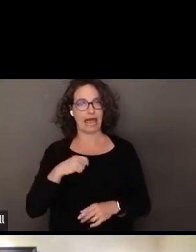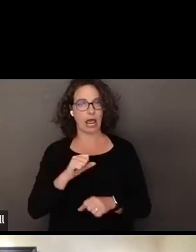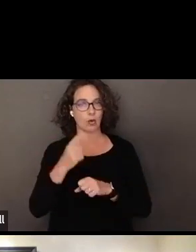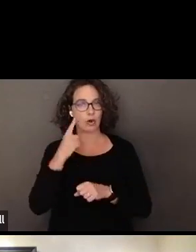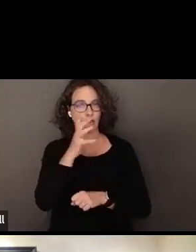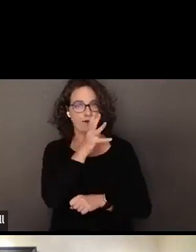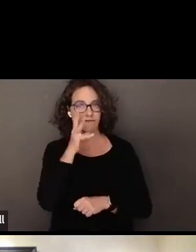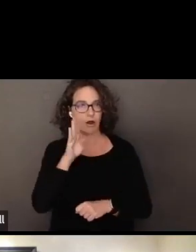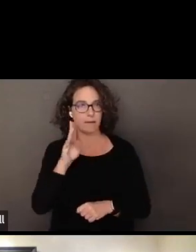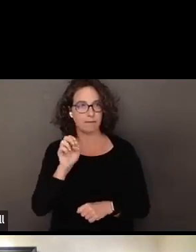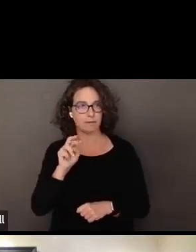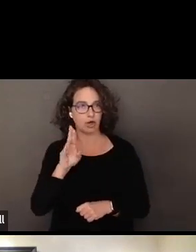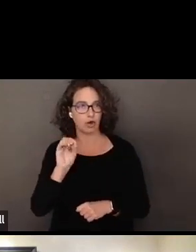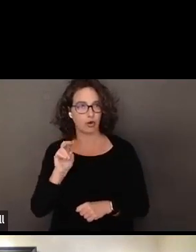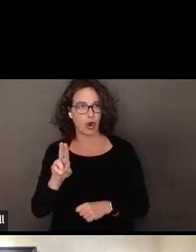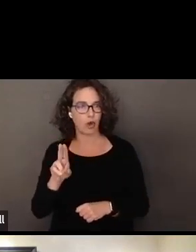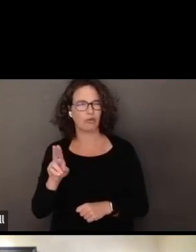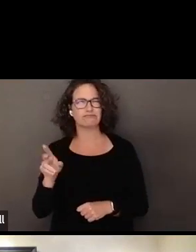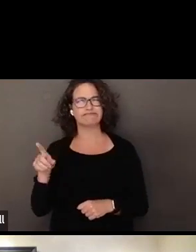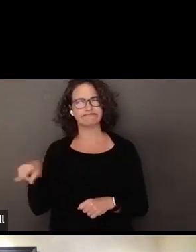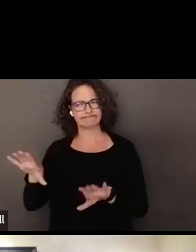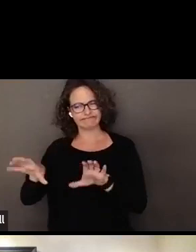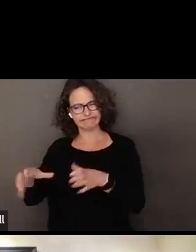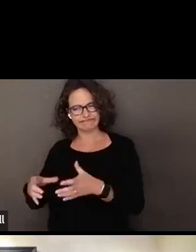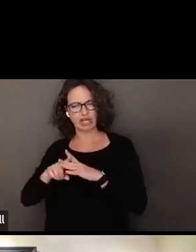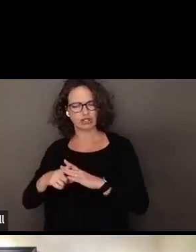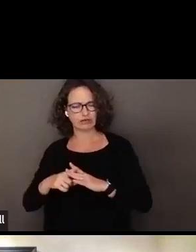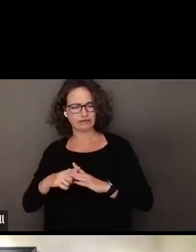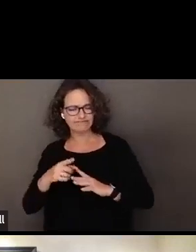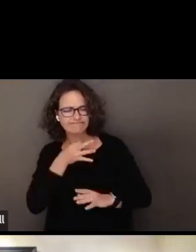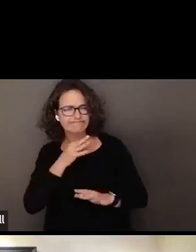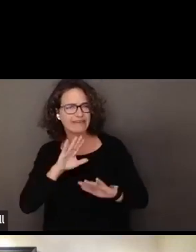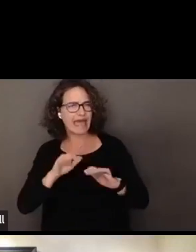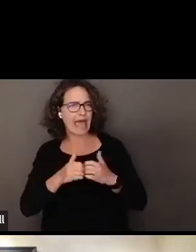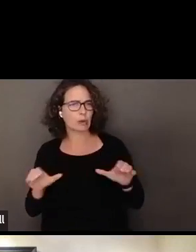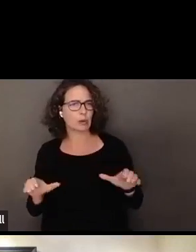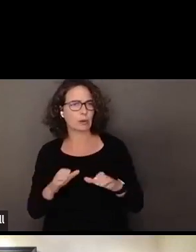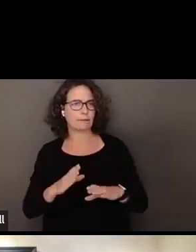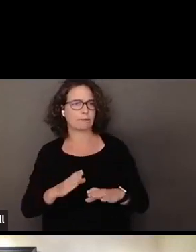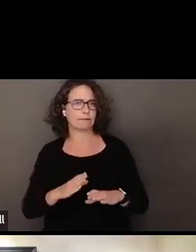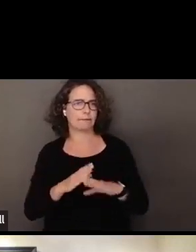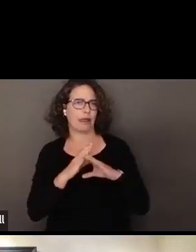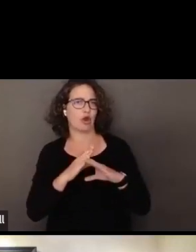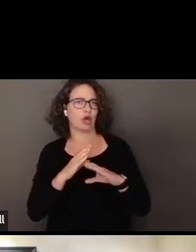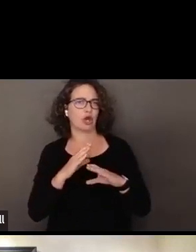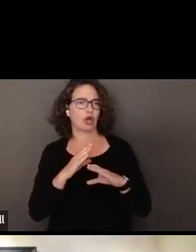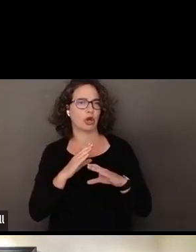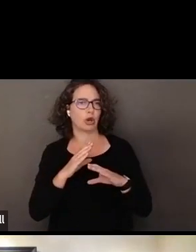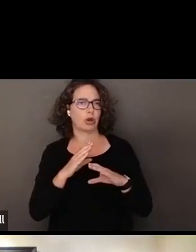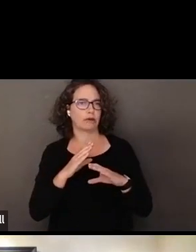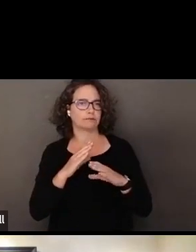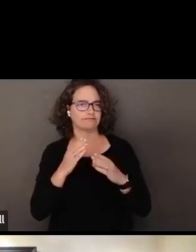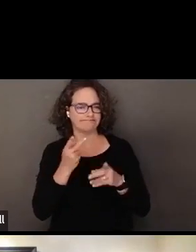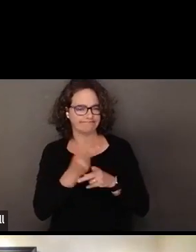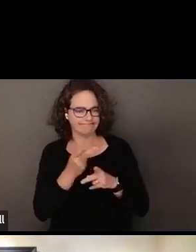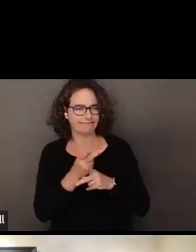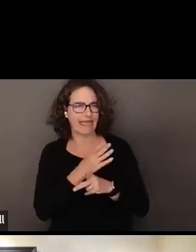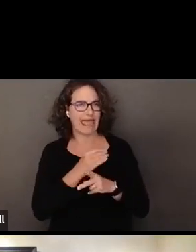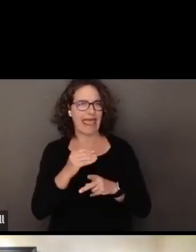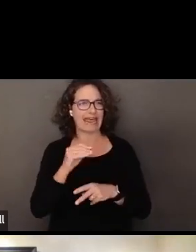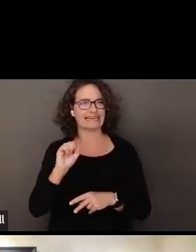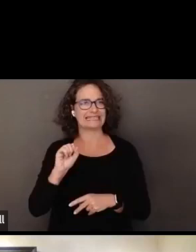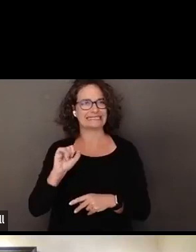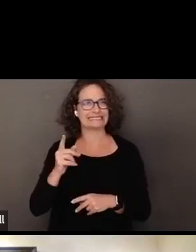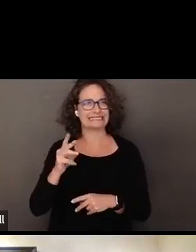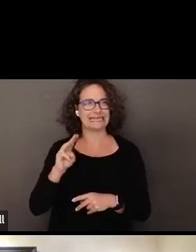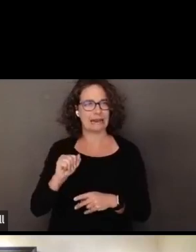Farm Bureau started asking questions about how to do barrier mitigation and stigma mitigation around mental